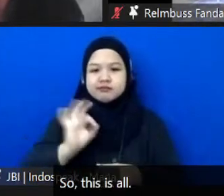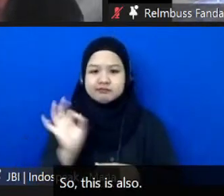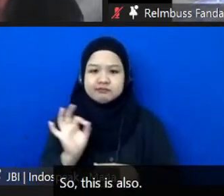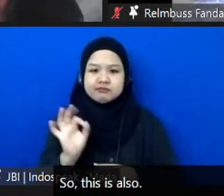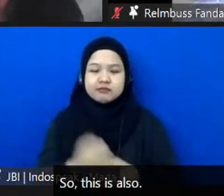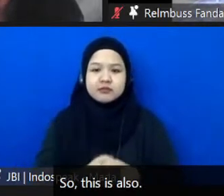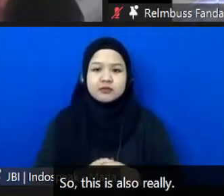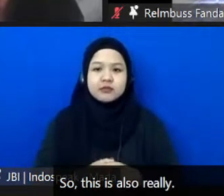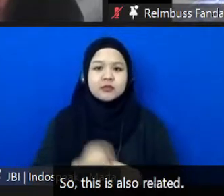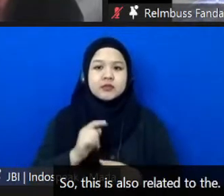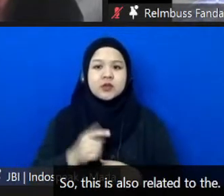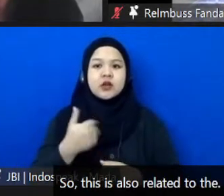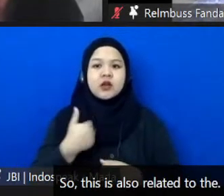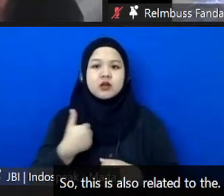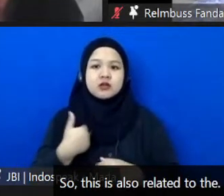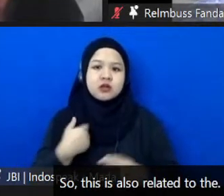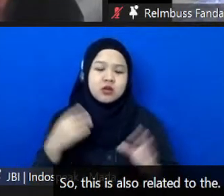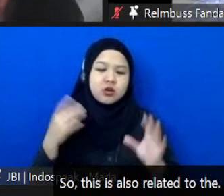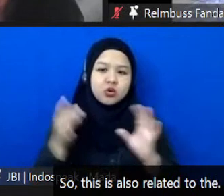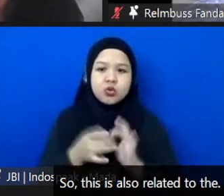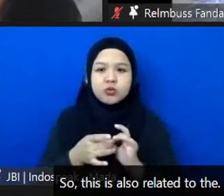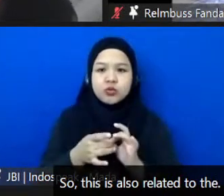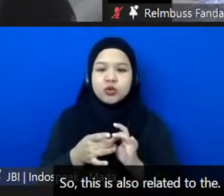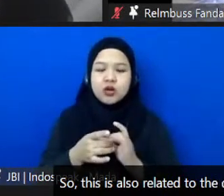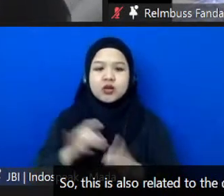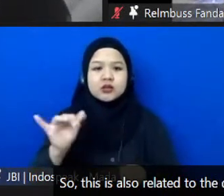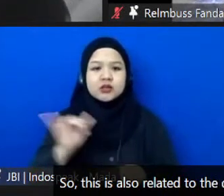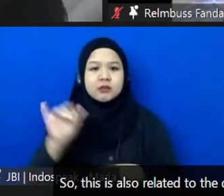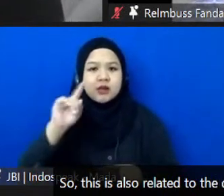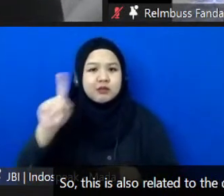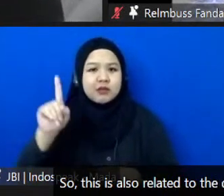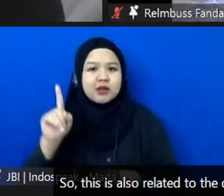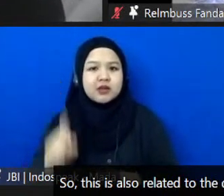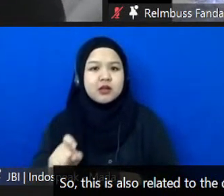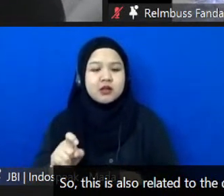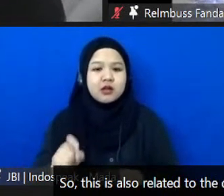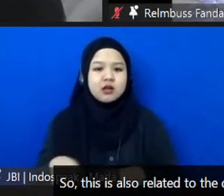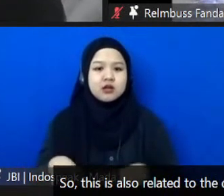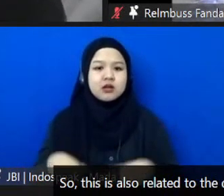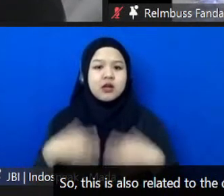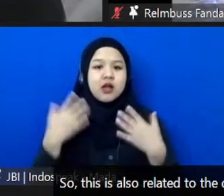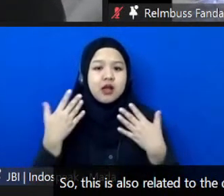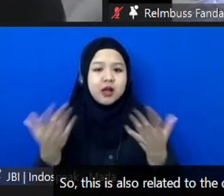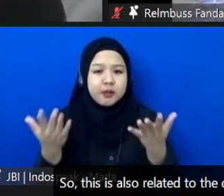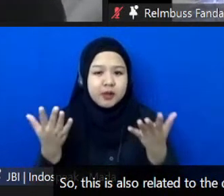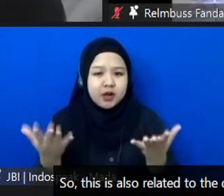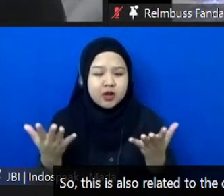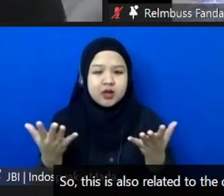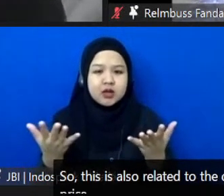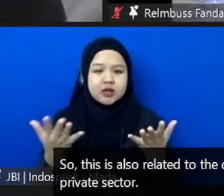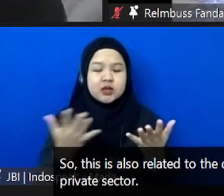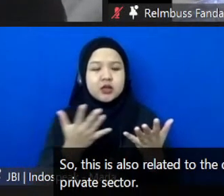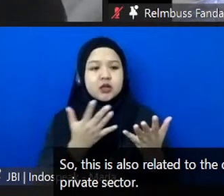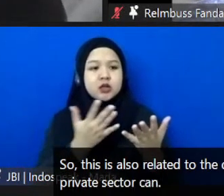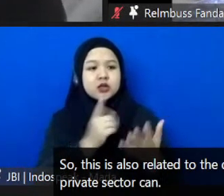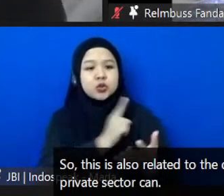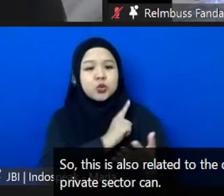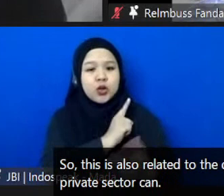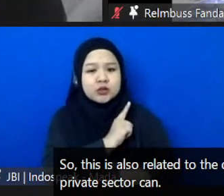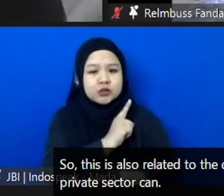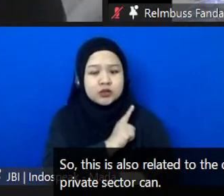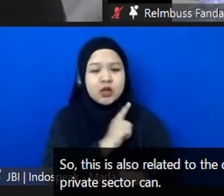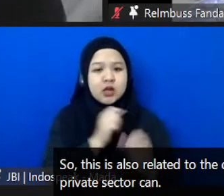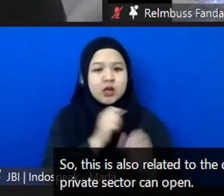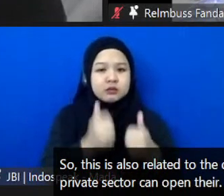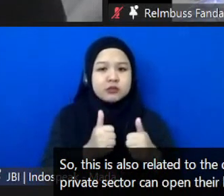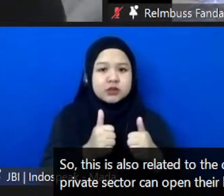also related to the question that whether the private sector can open